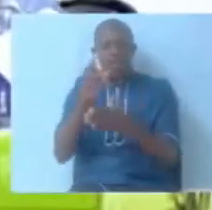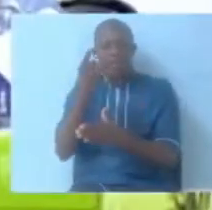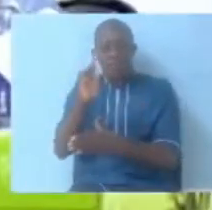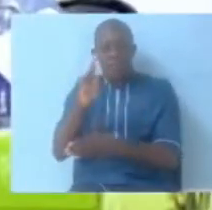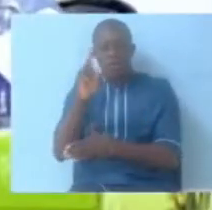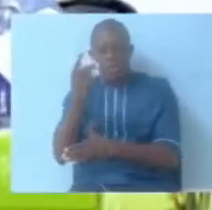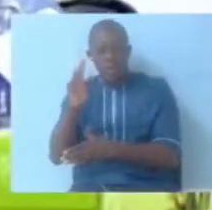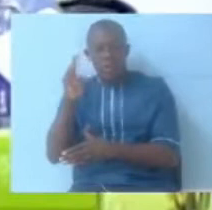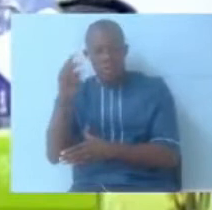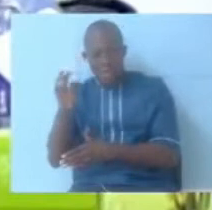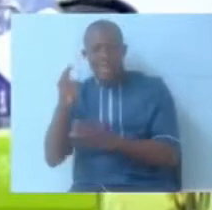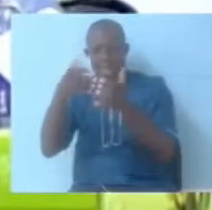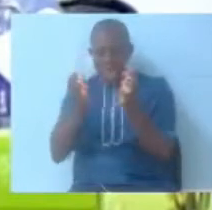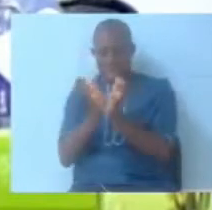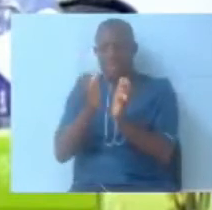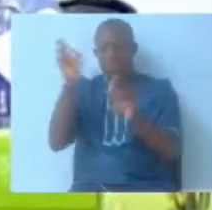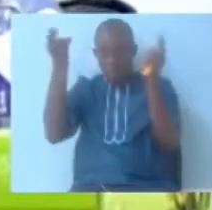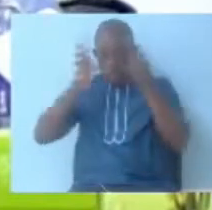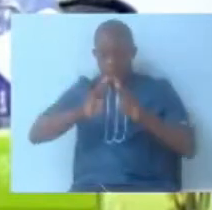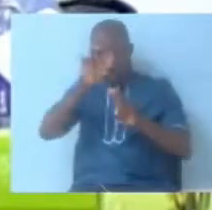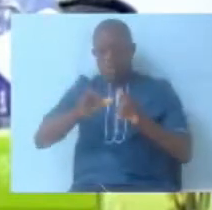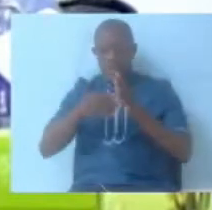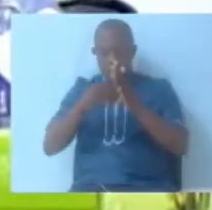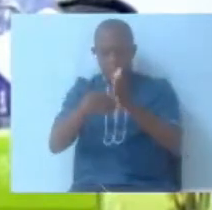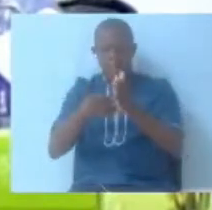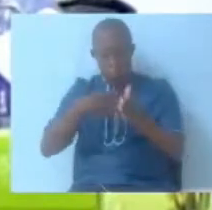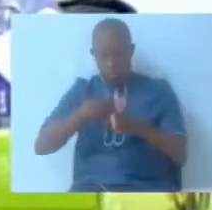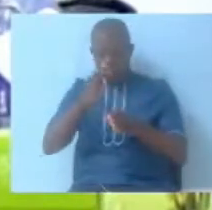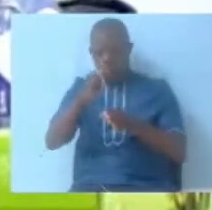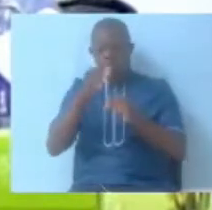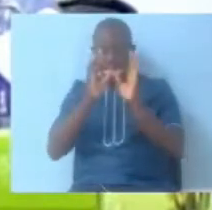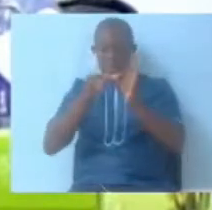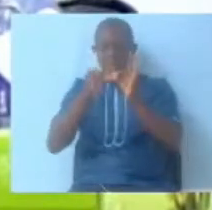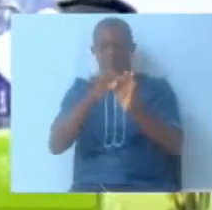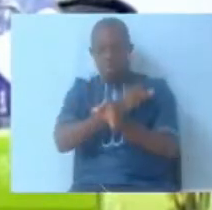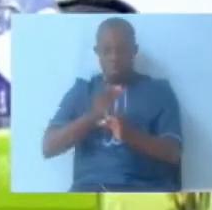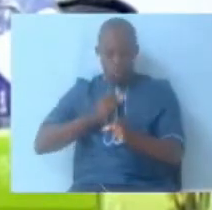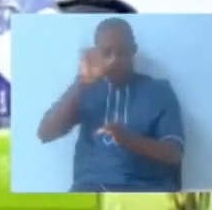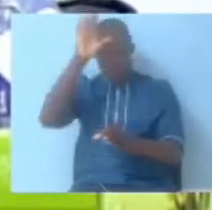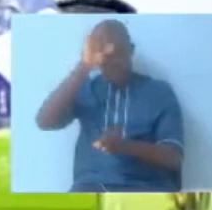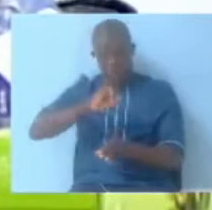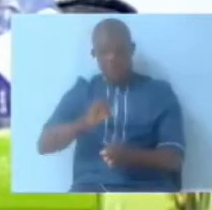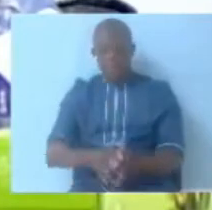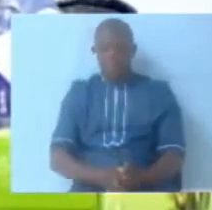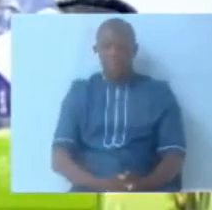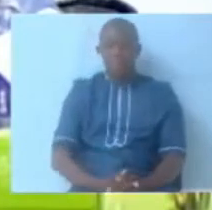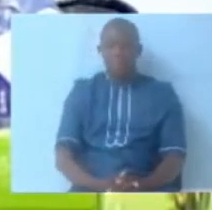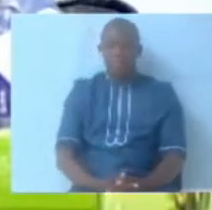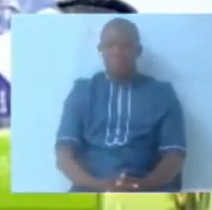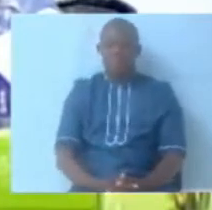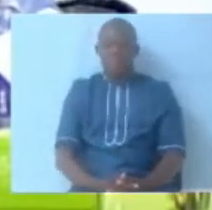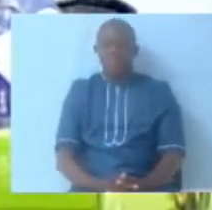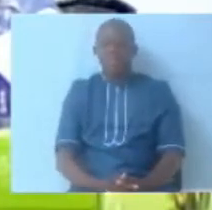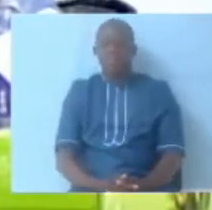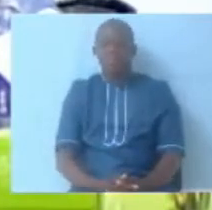ka kuma fonye la murum ga sinya fulanjam kata Sierra Leone lafta ka ya fonye wala mun fatam fansile be nyim first class, second class, third